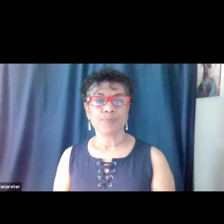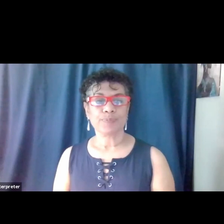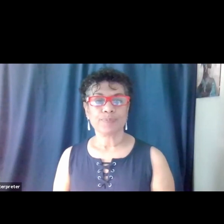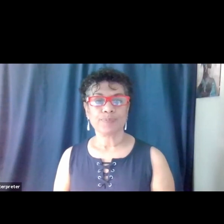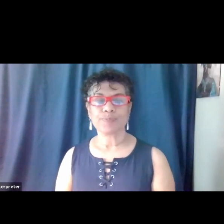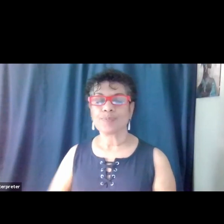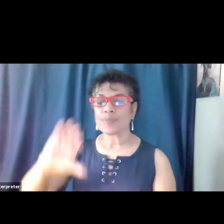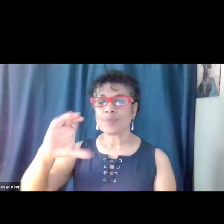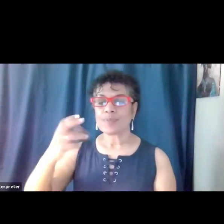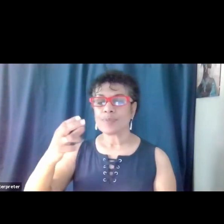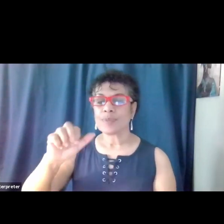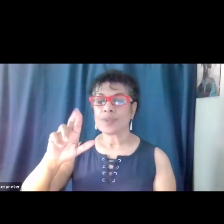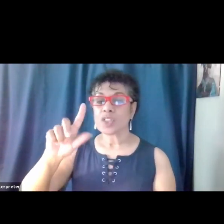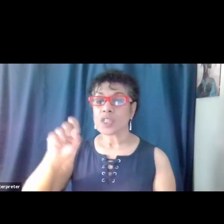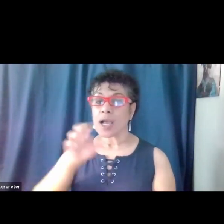Okay.